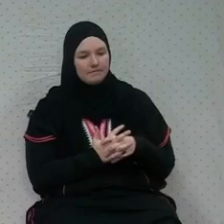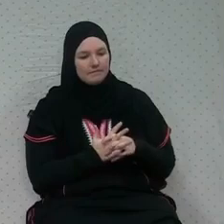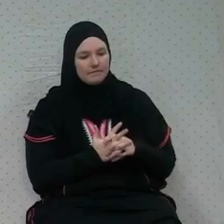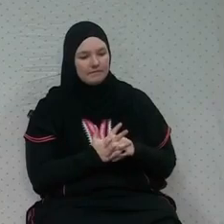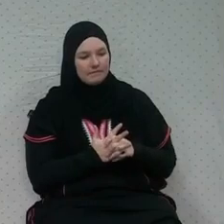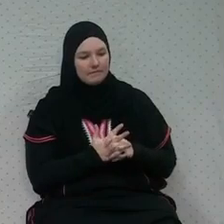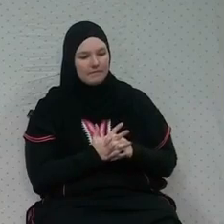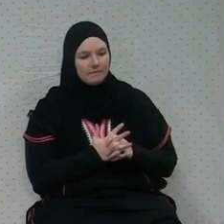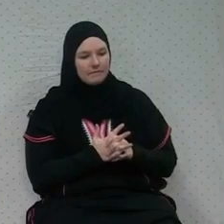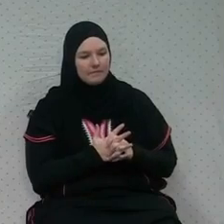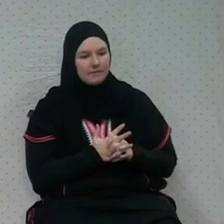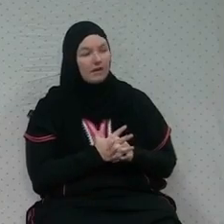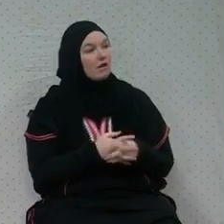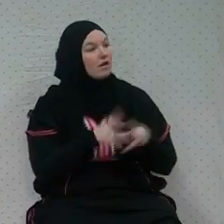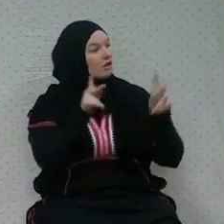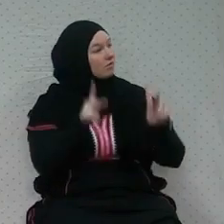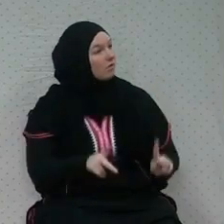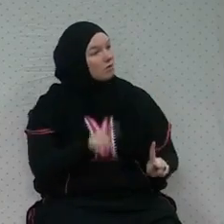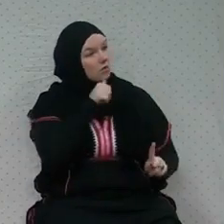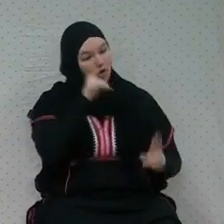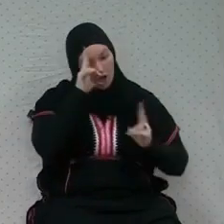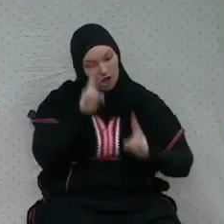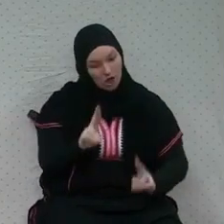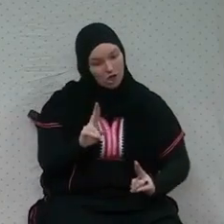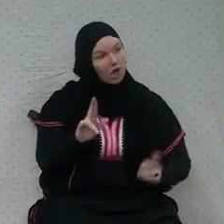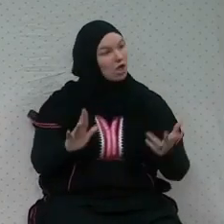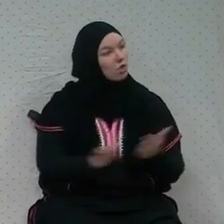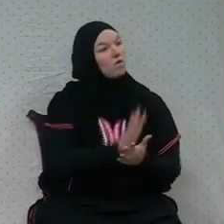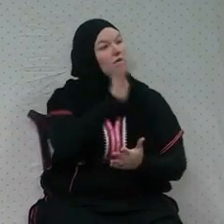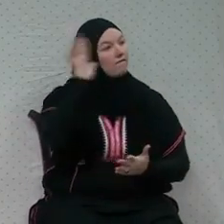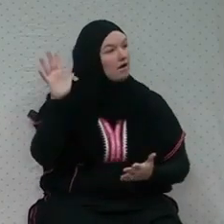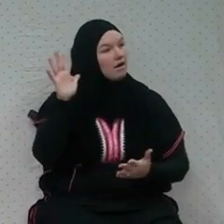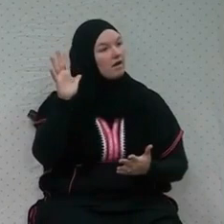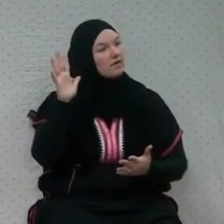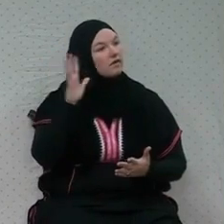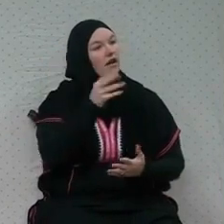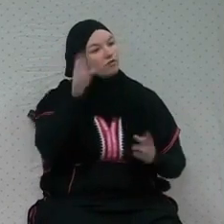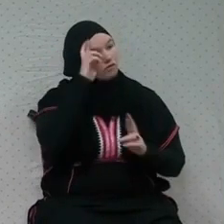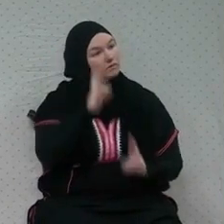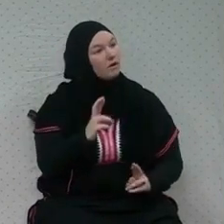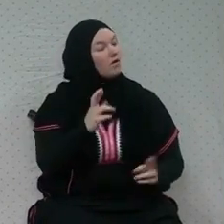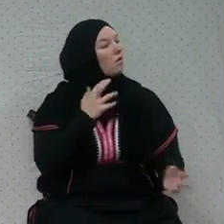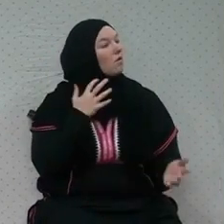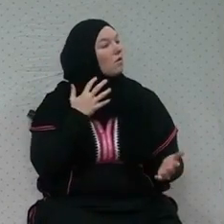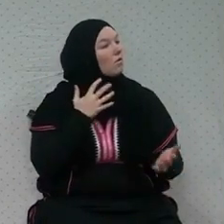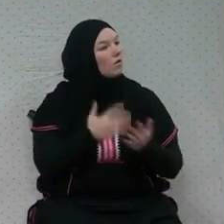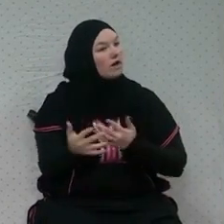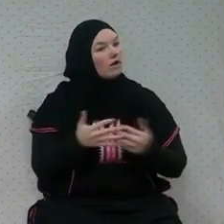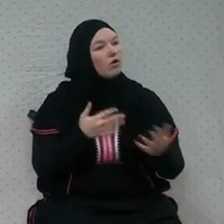He who honors and glorifies and respects whatever rites that